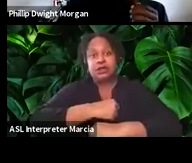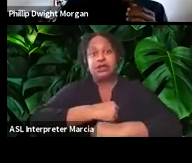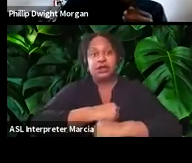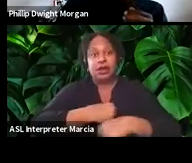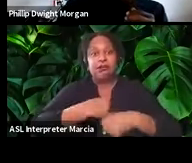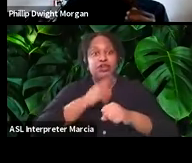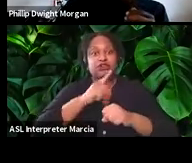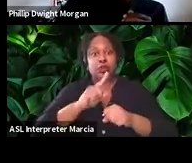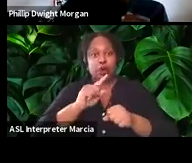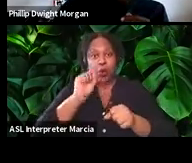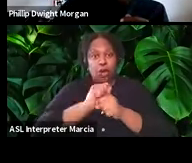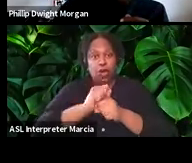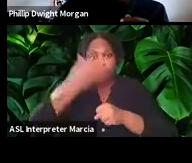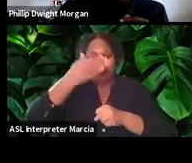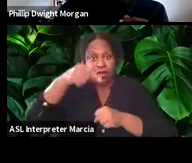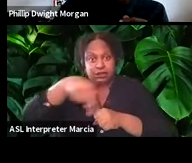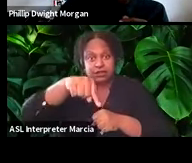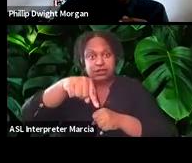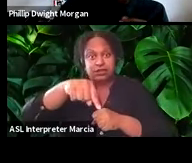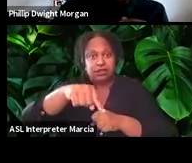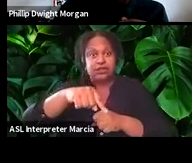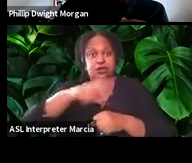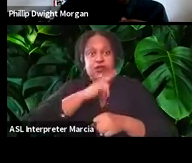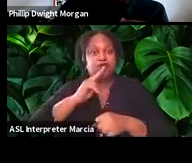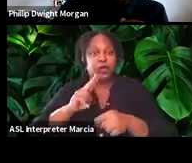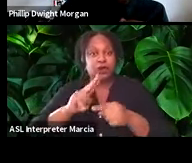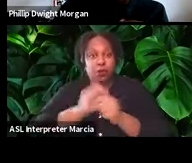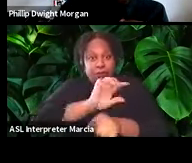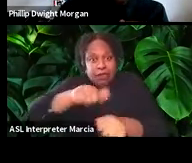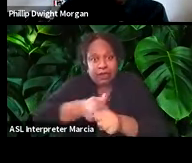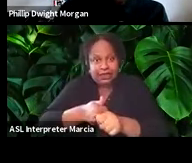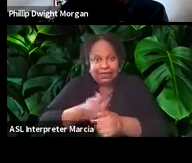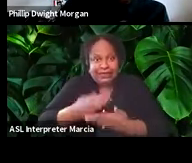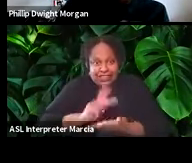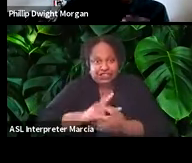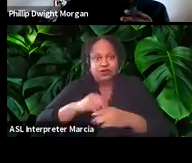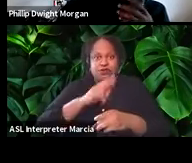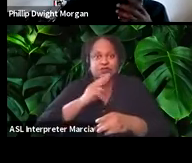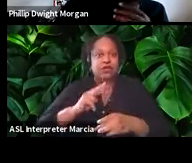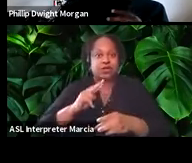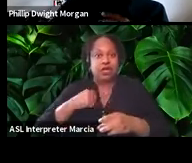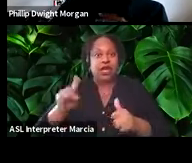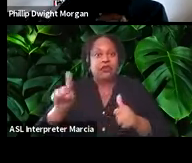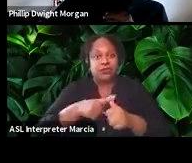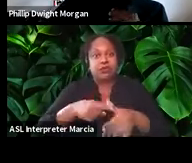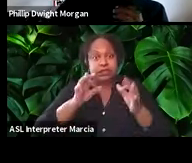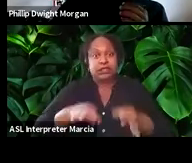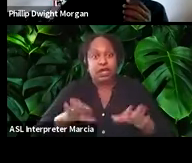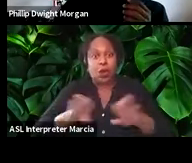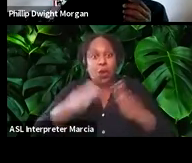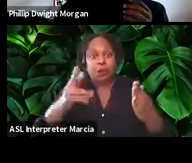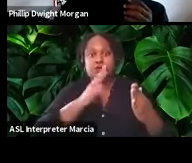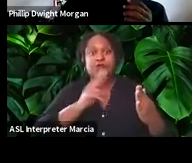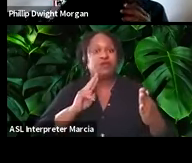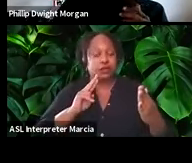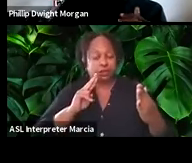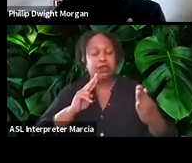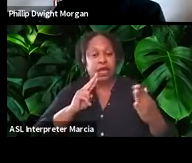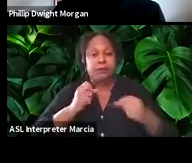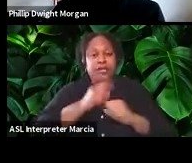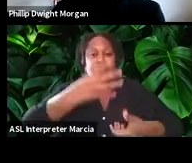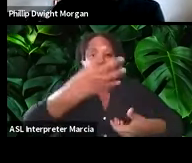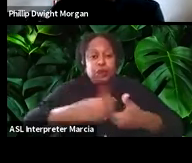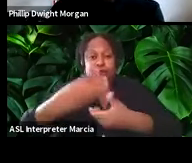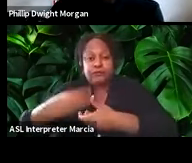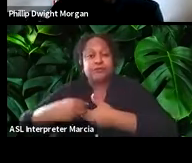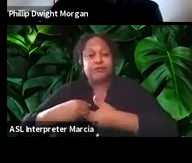in the house and the back of the house. And when I decided to open my first restaurant, I had to make sure that inclusivity was the